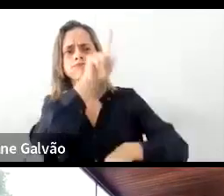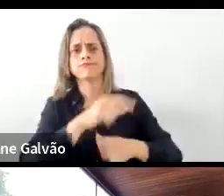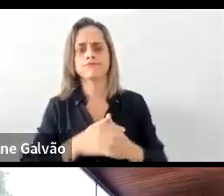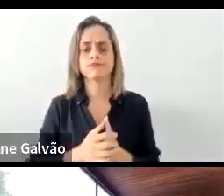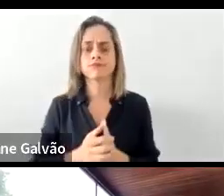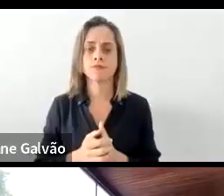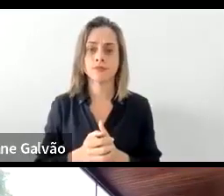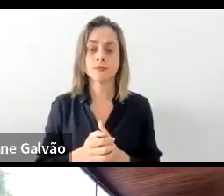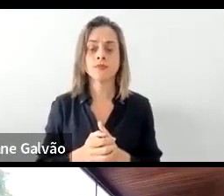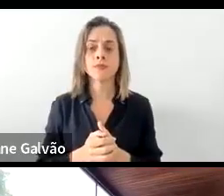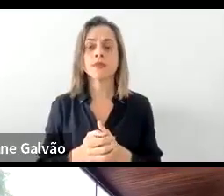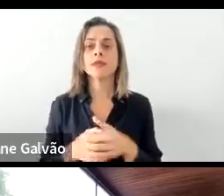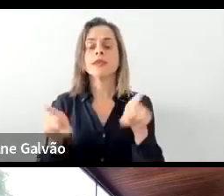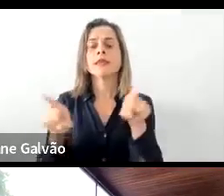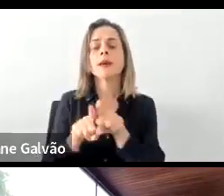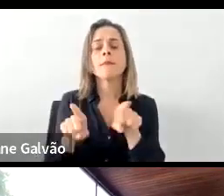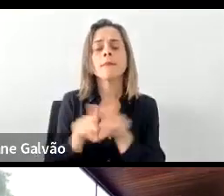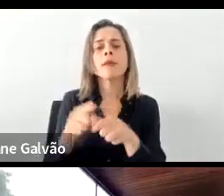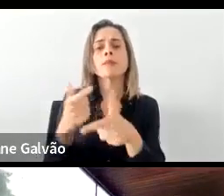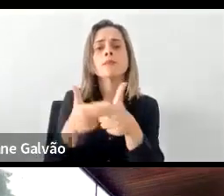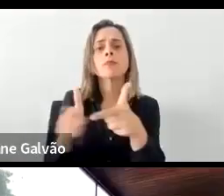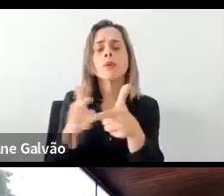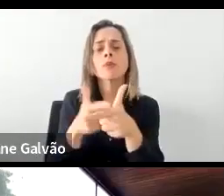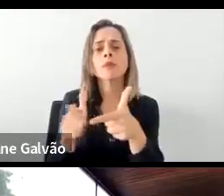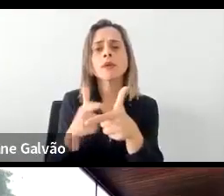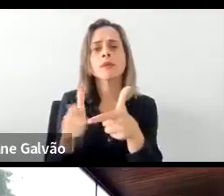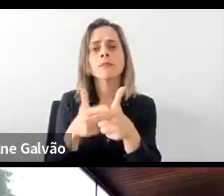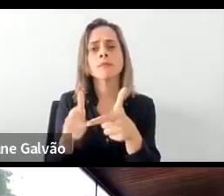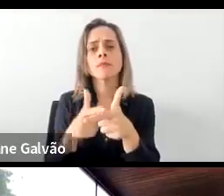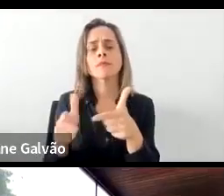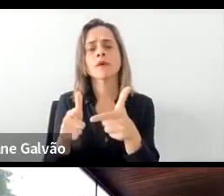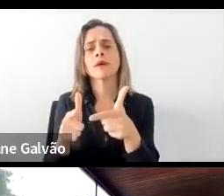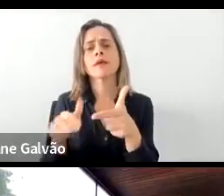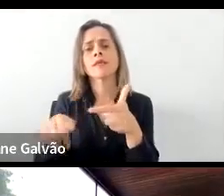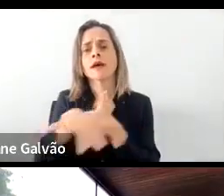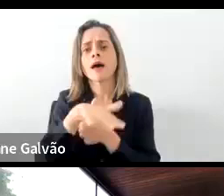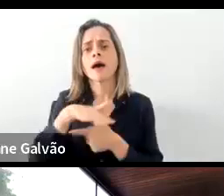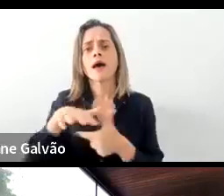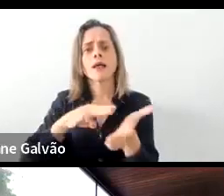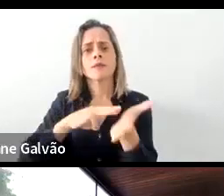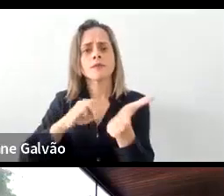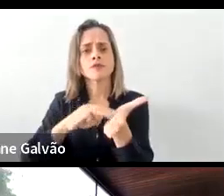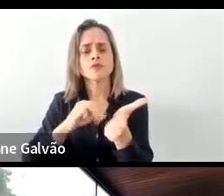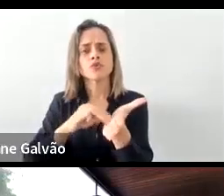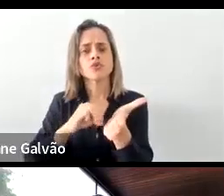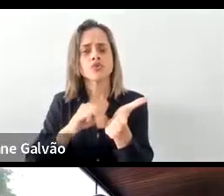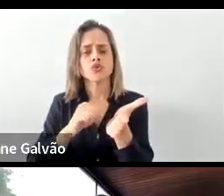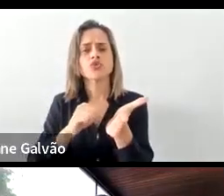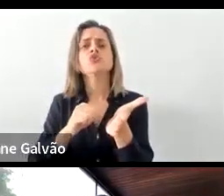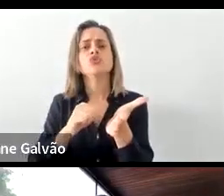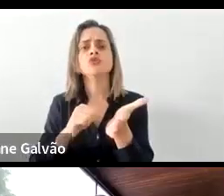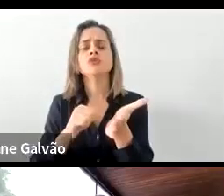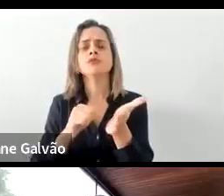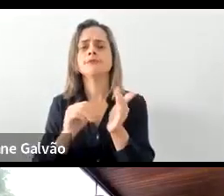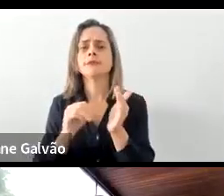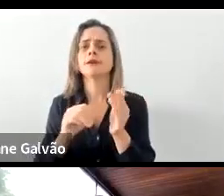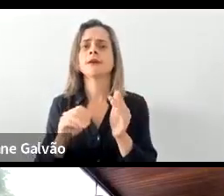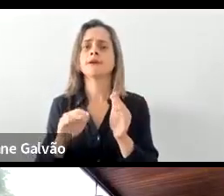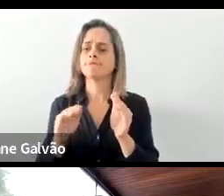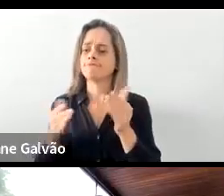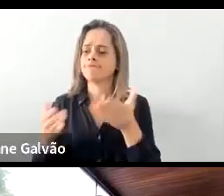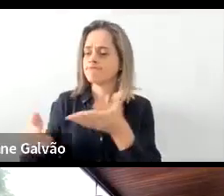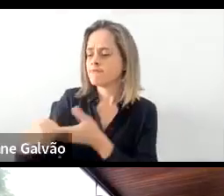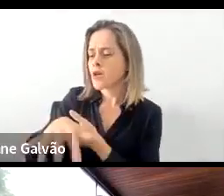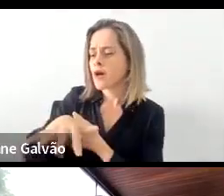in contemporary activity theory and the Marxian legacy. Peter has published chapters and